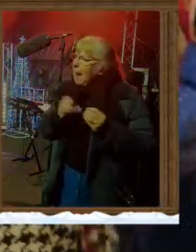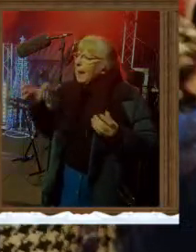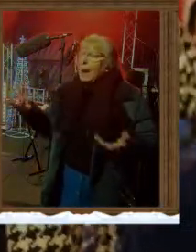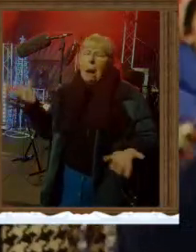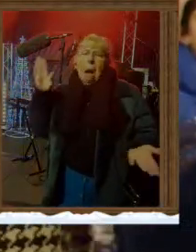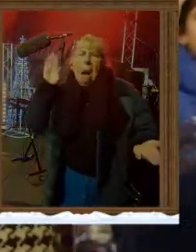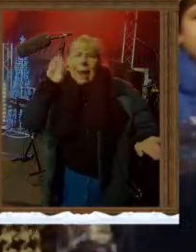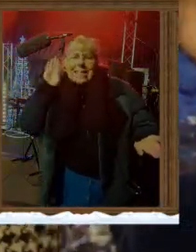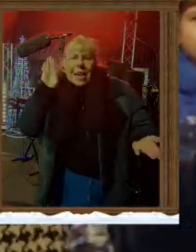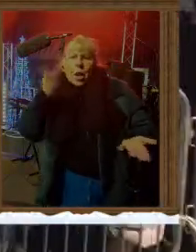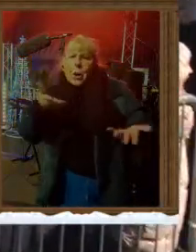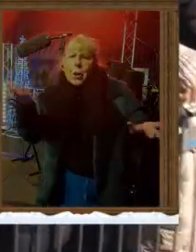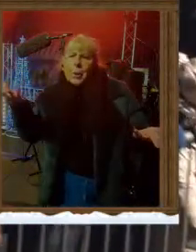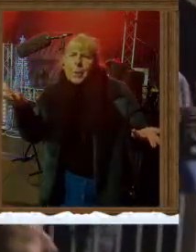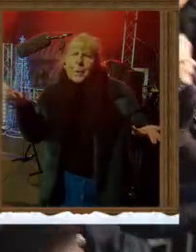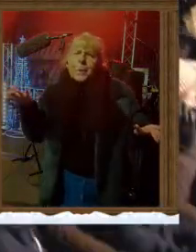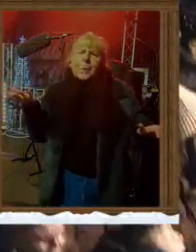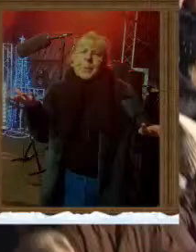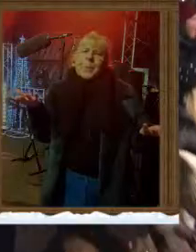be.